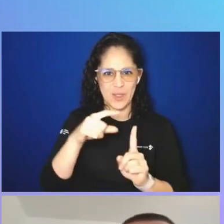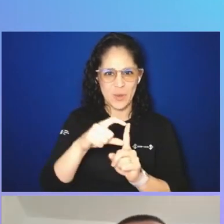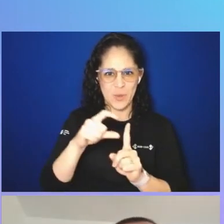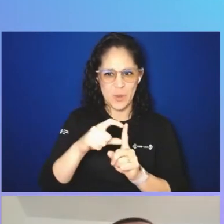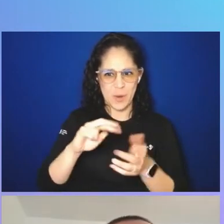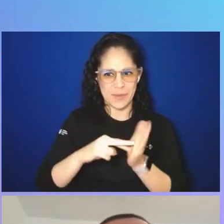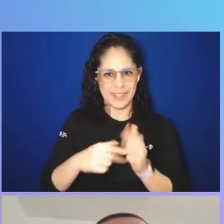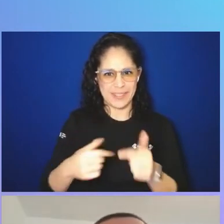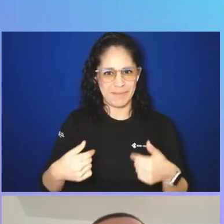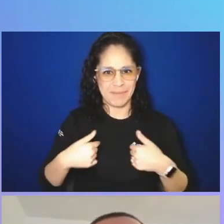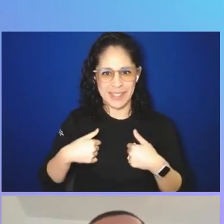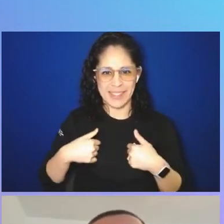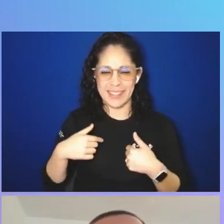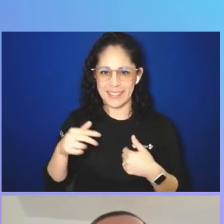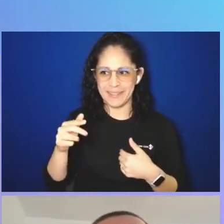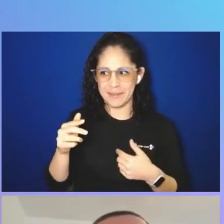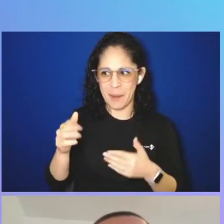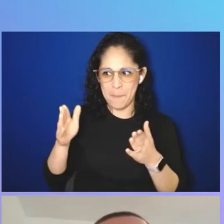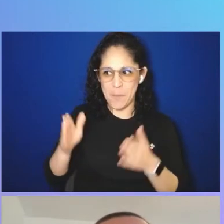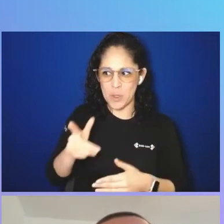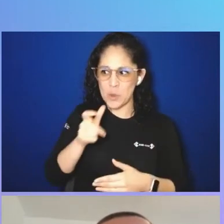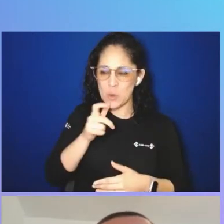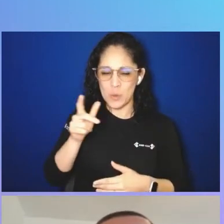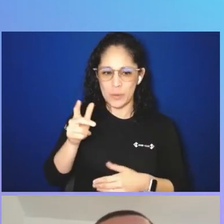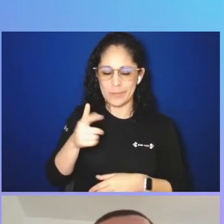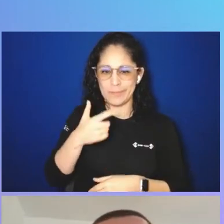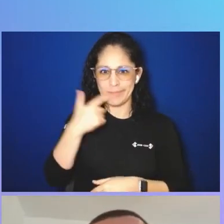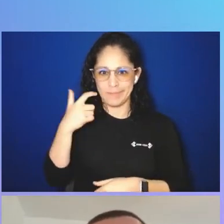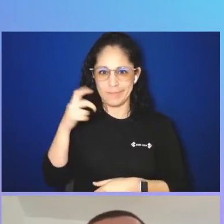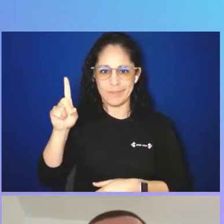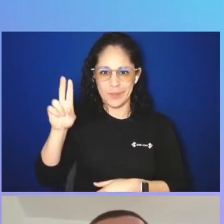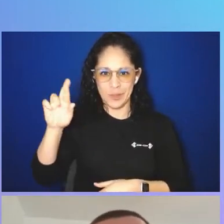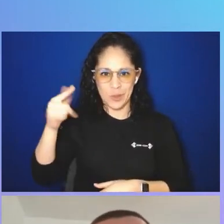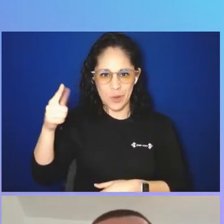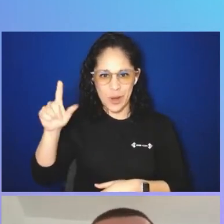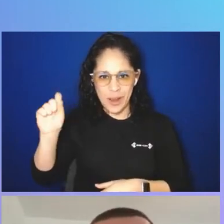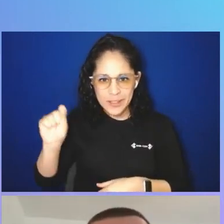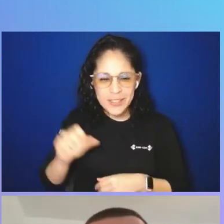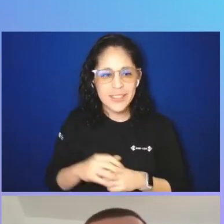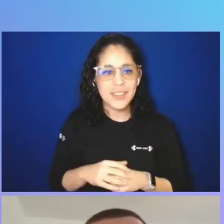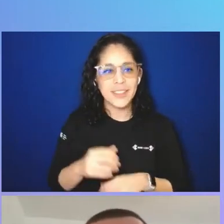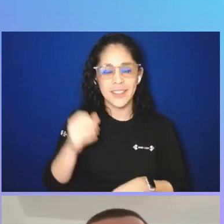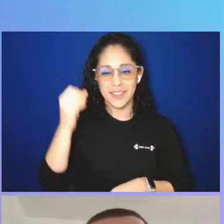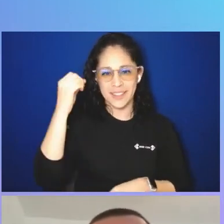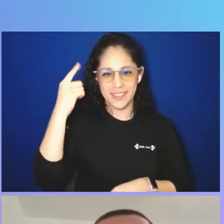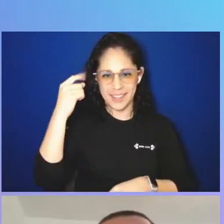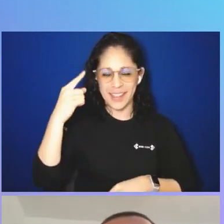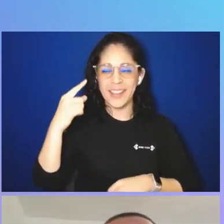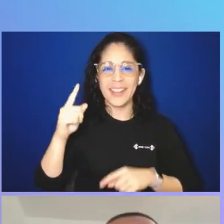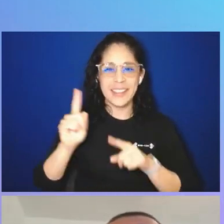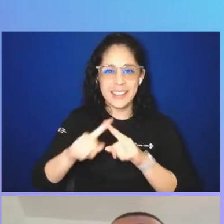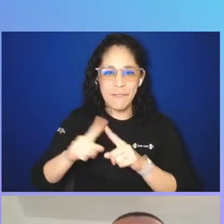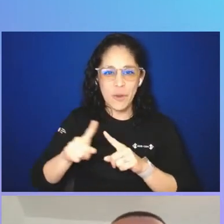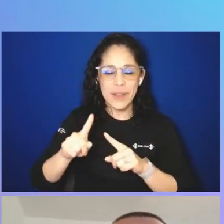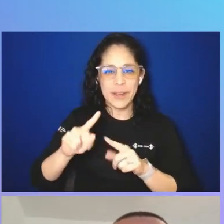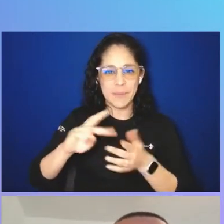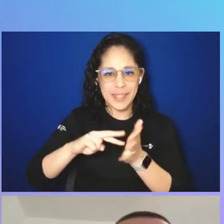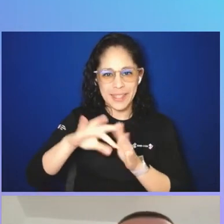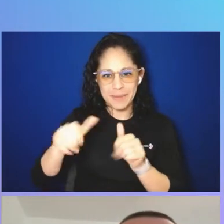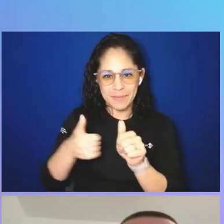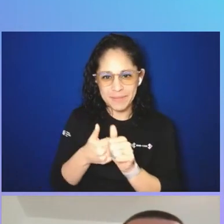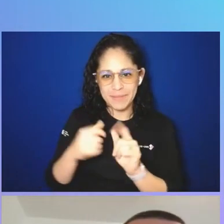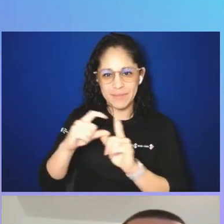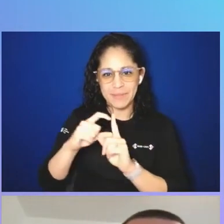My advice is this: care less about certain connotations of the term user and focus on not